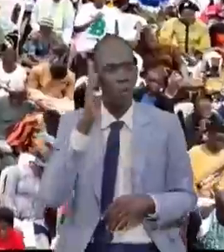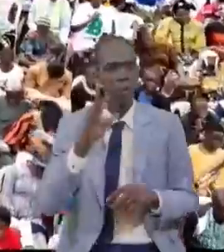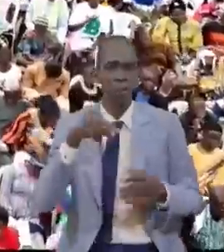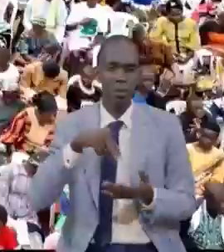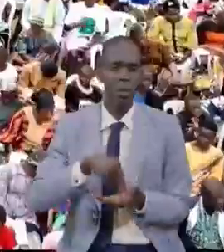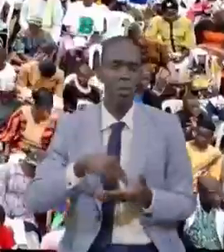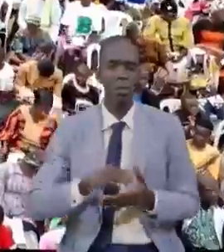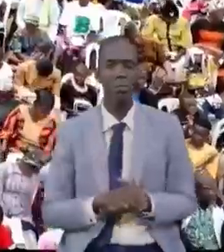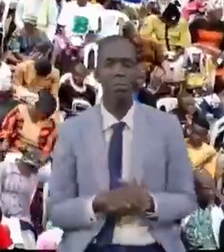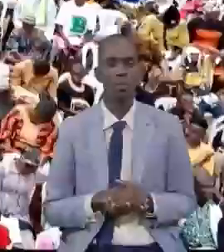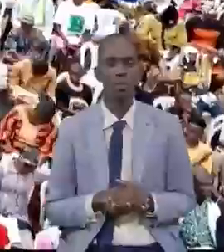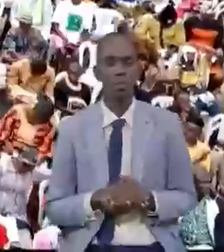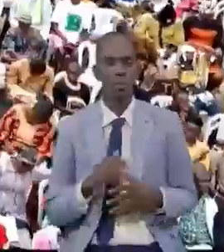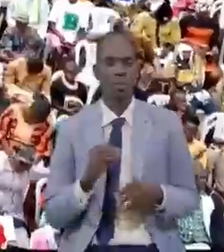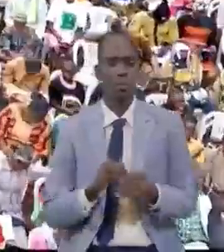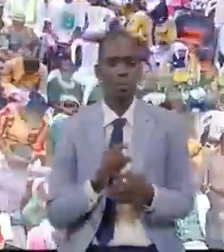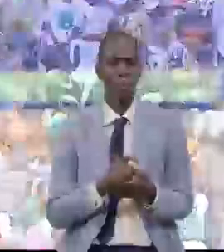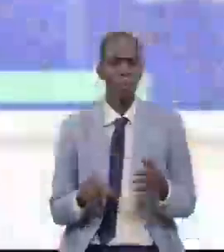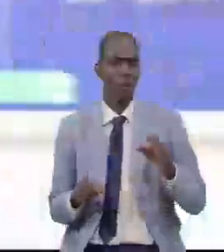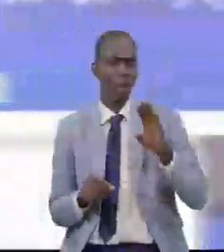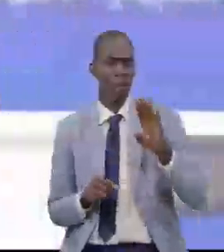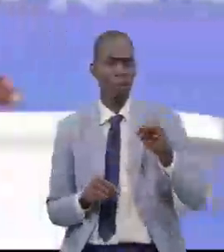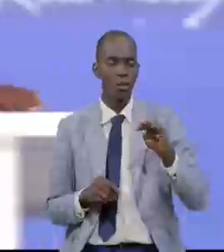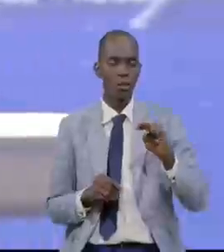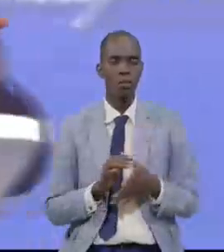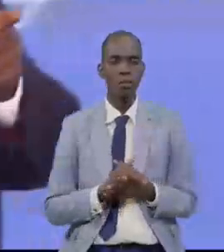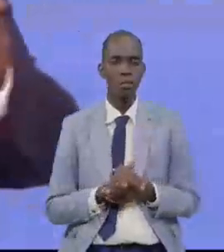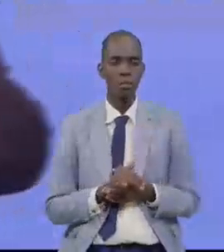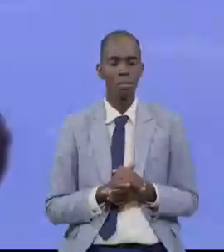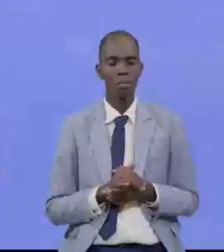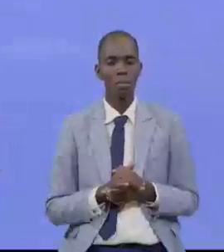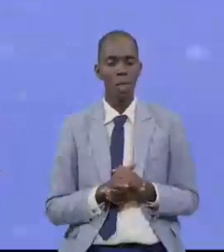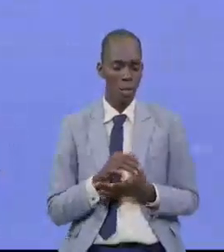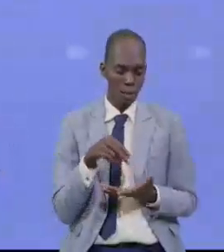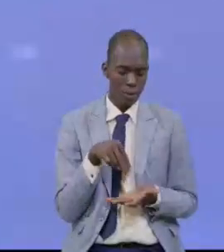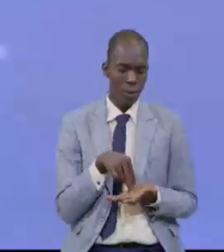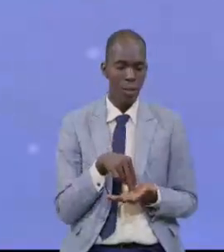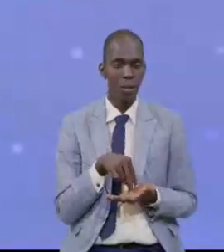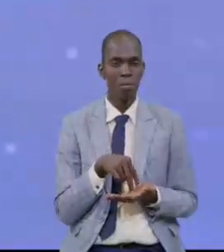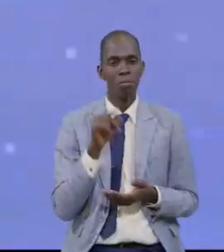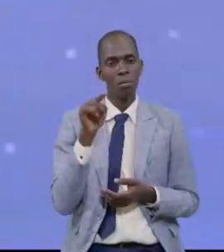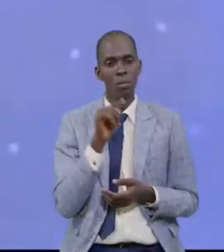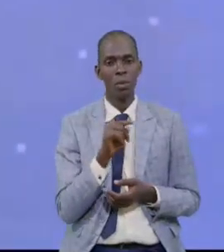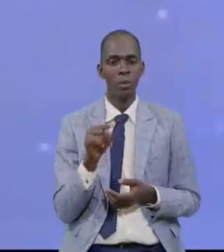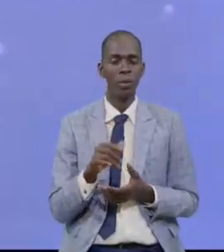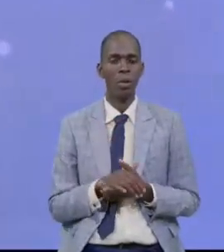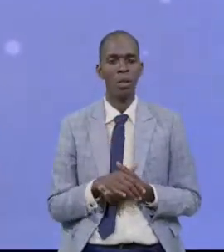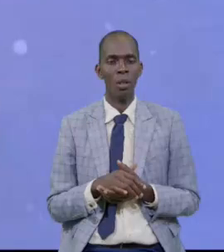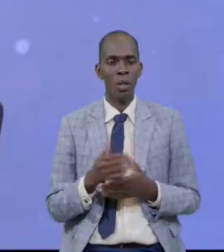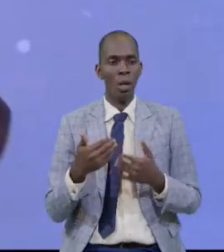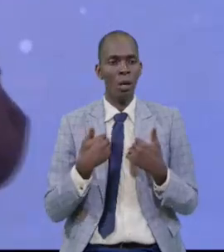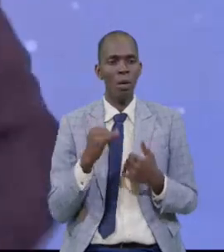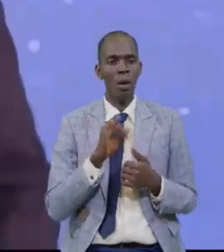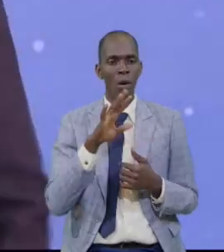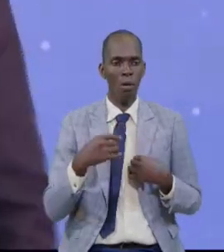verse 14. In verse 14, stand therefore, having your loins girt